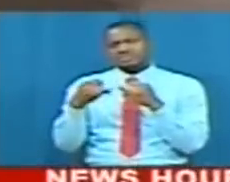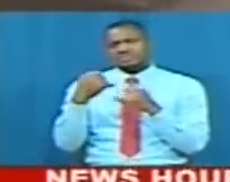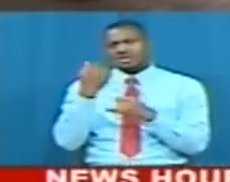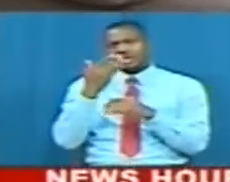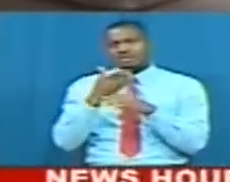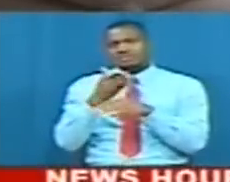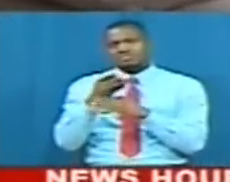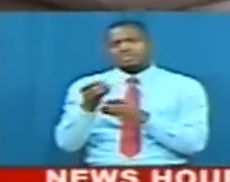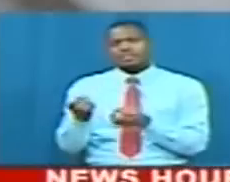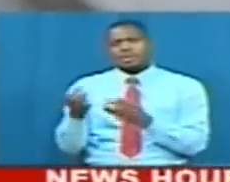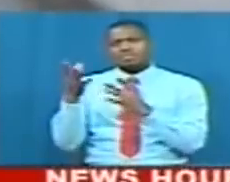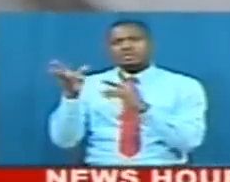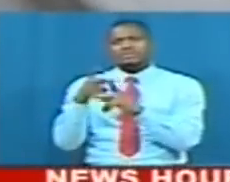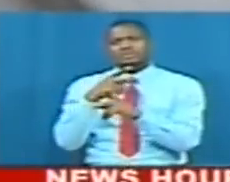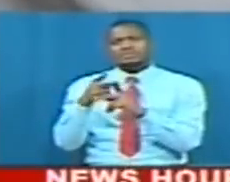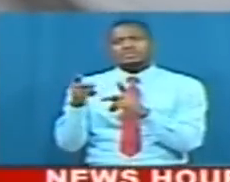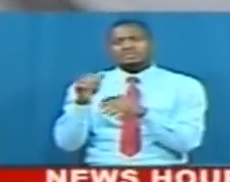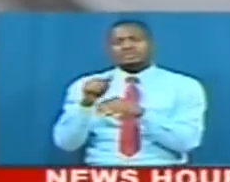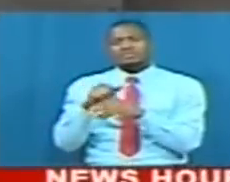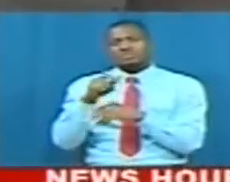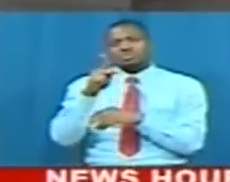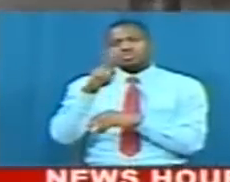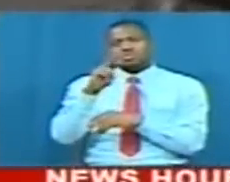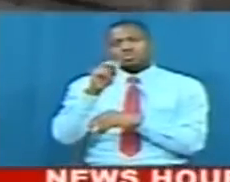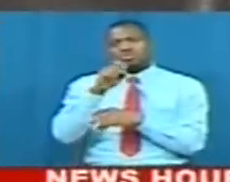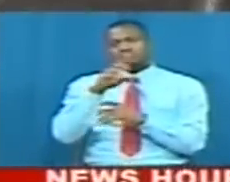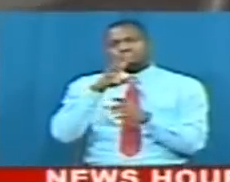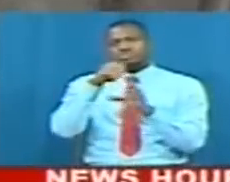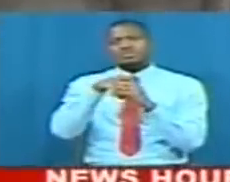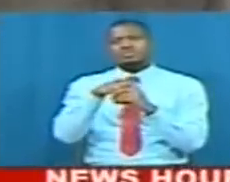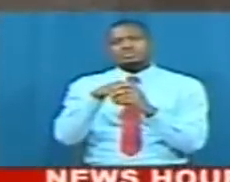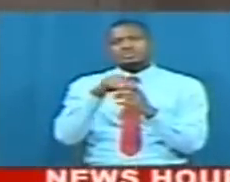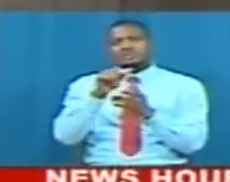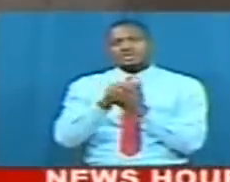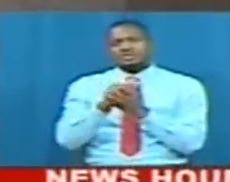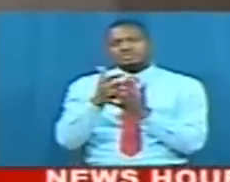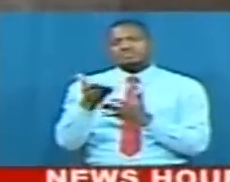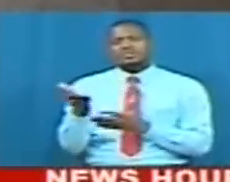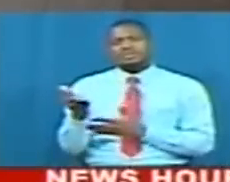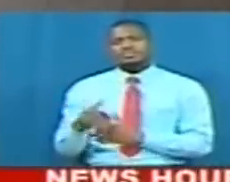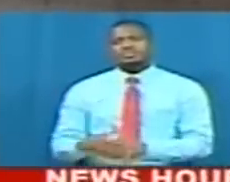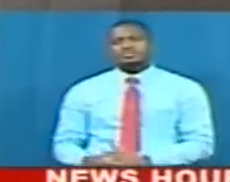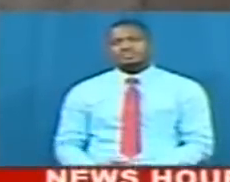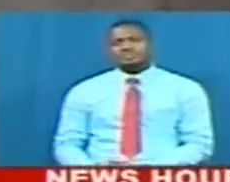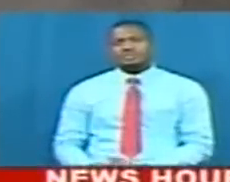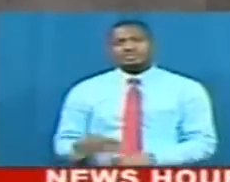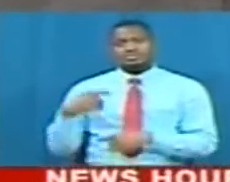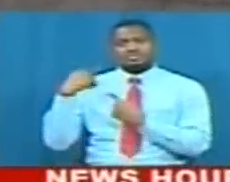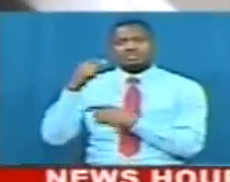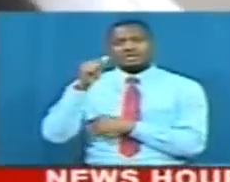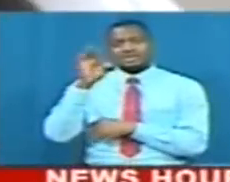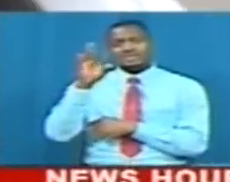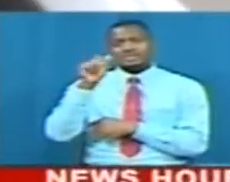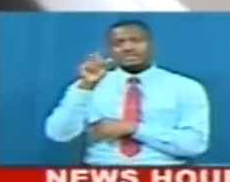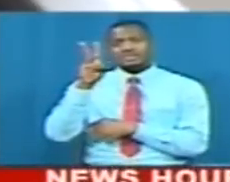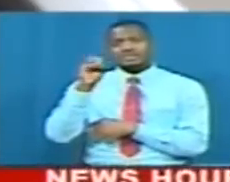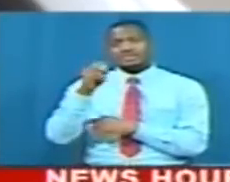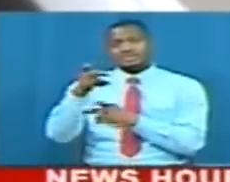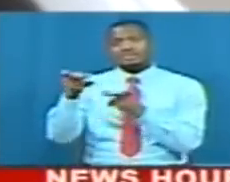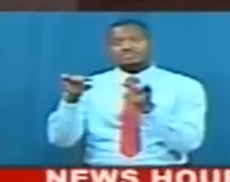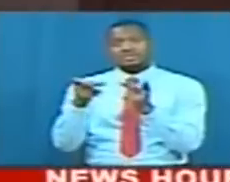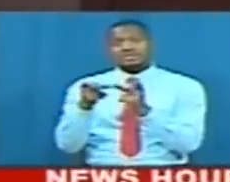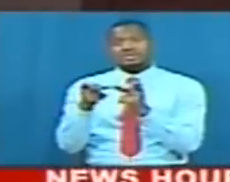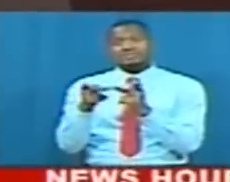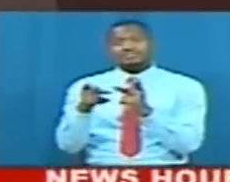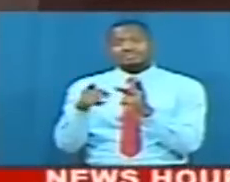scarp when a bomb attack on him at Kulungugu interrupted the itinerary. From 1960, when